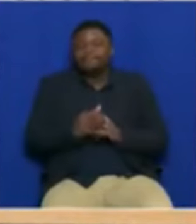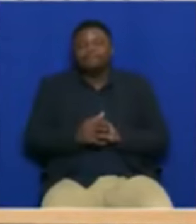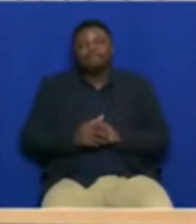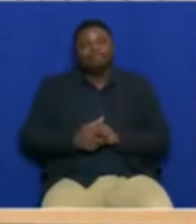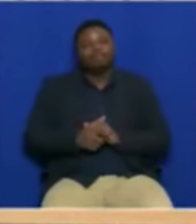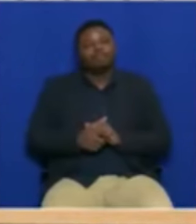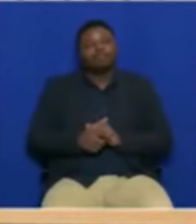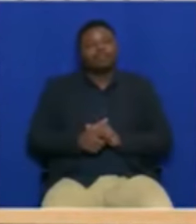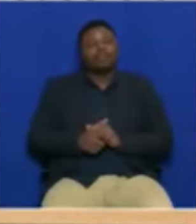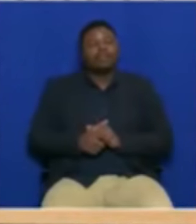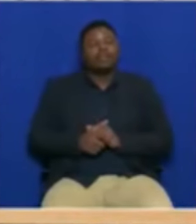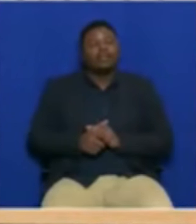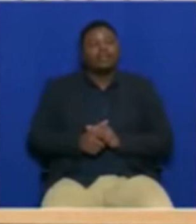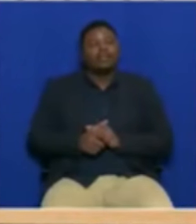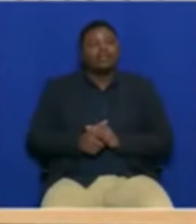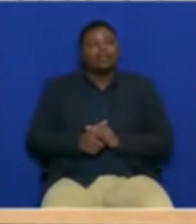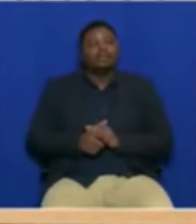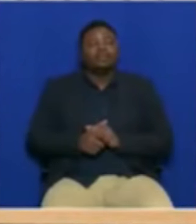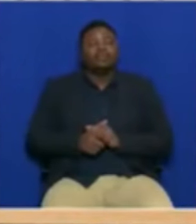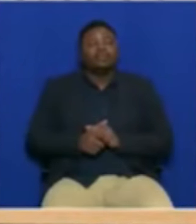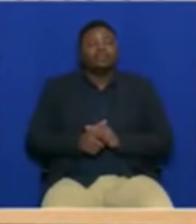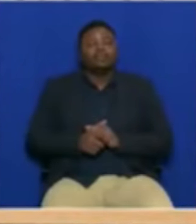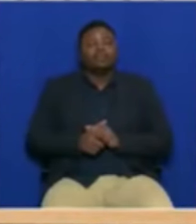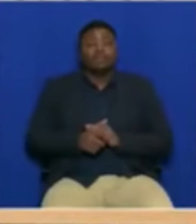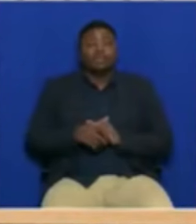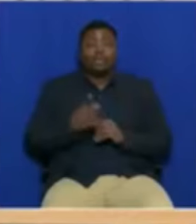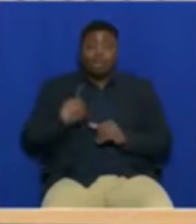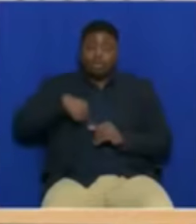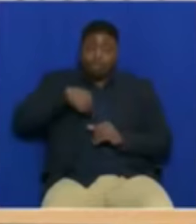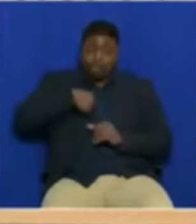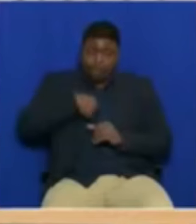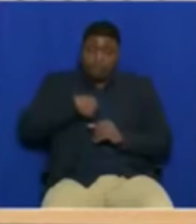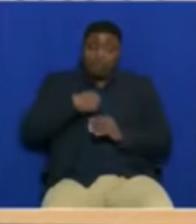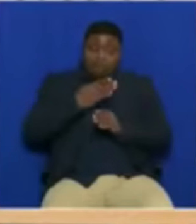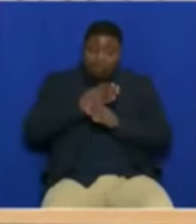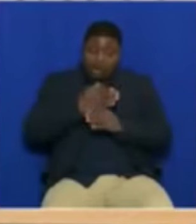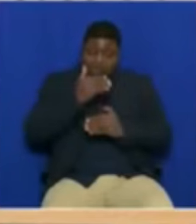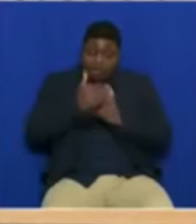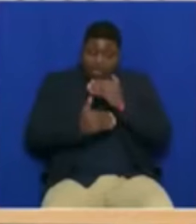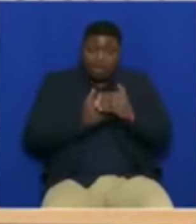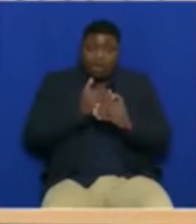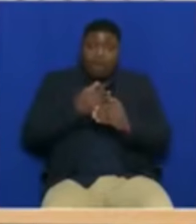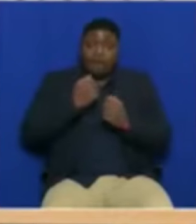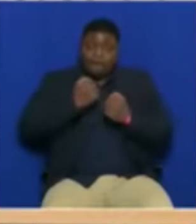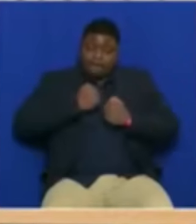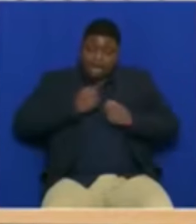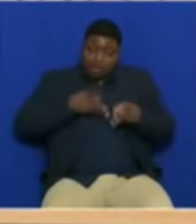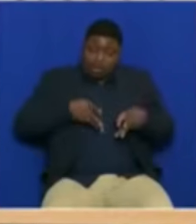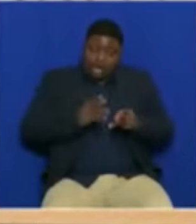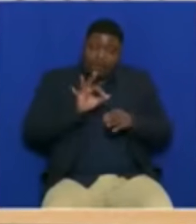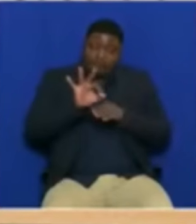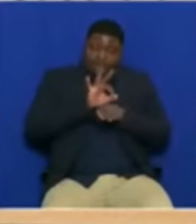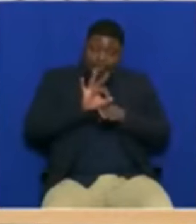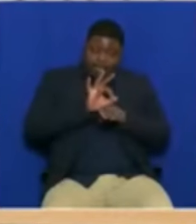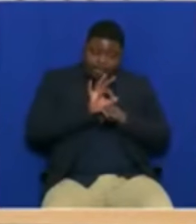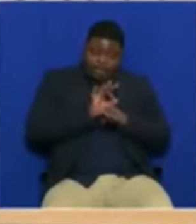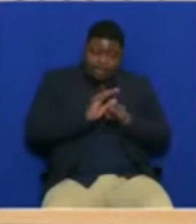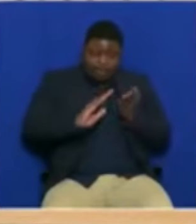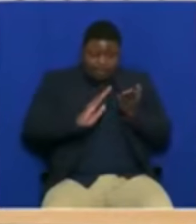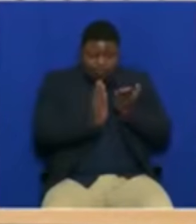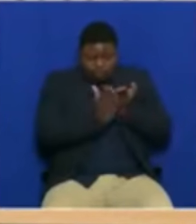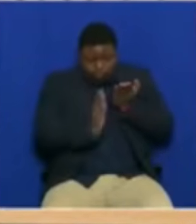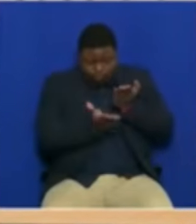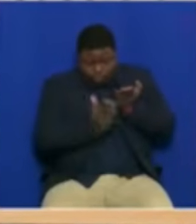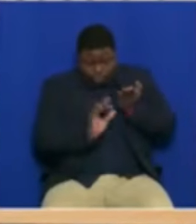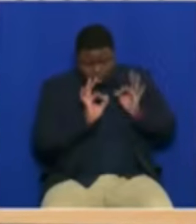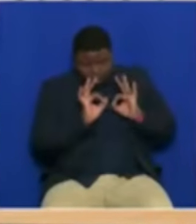we work off the chronology as I've prepared it based on the documents that I had. And if